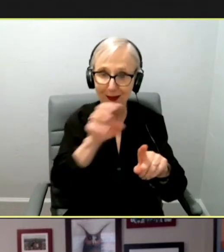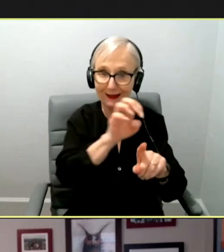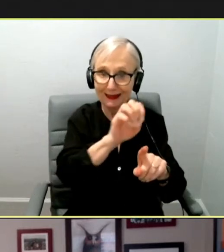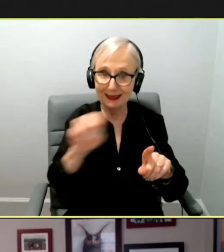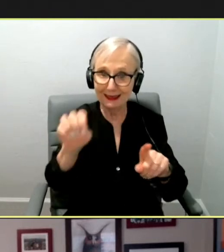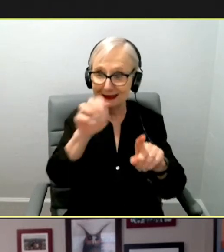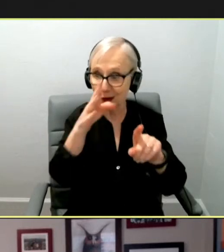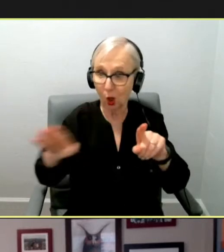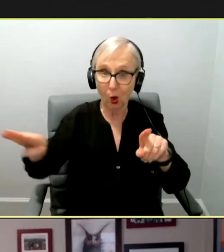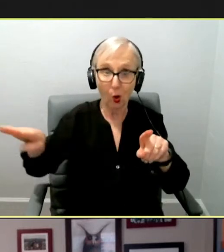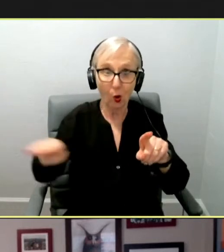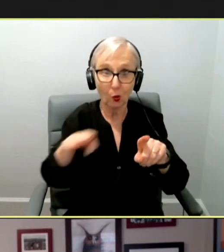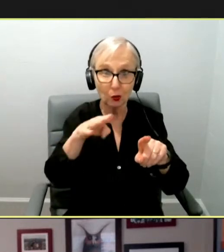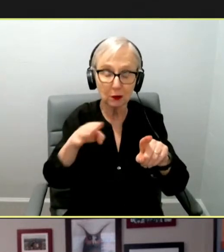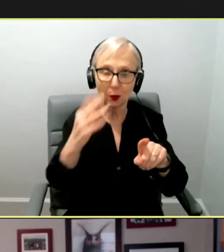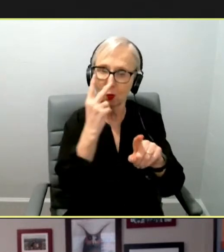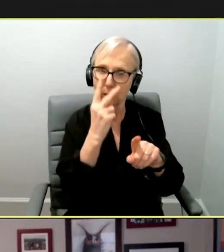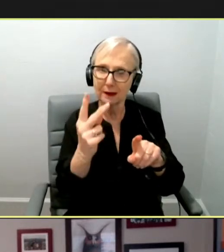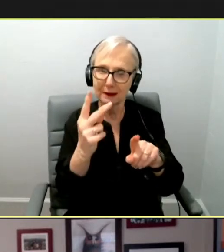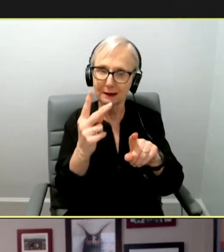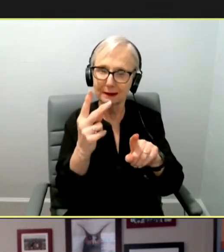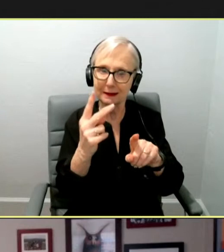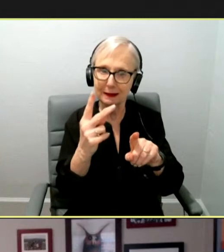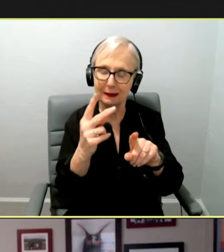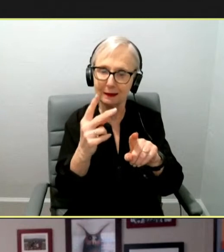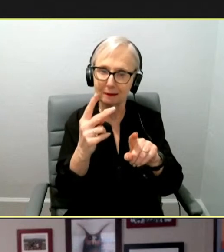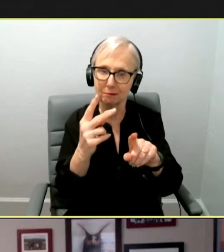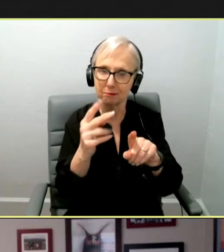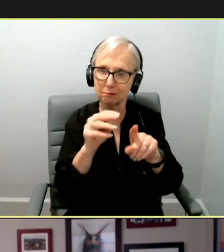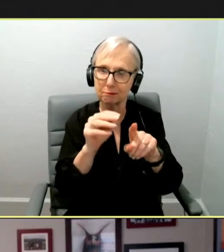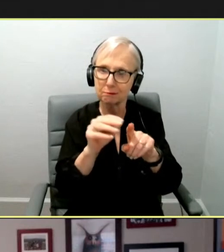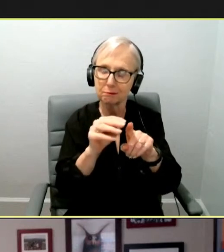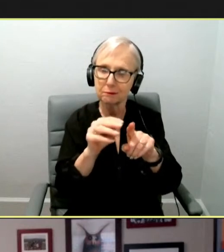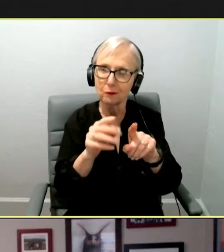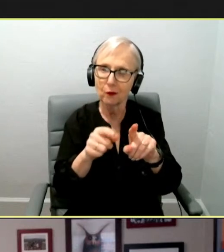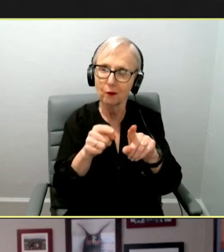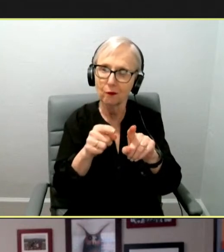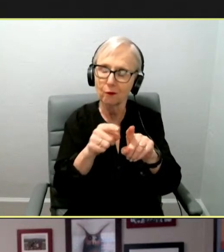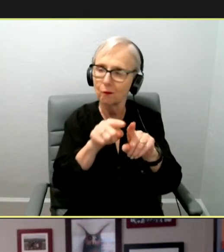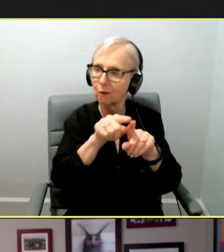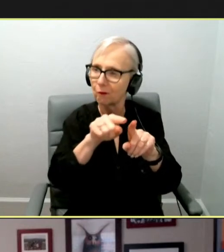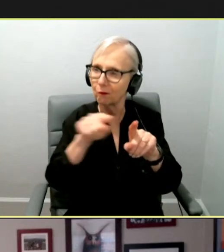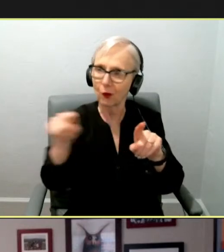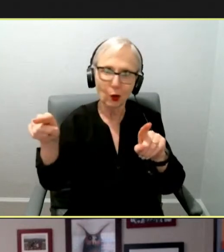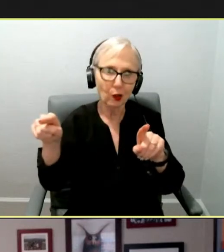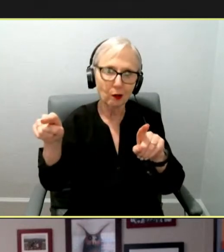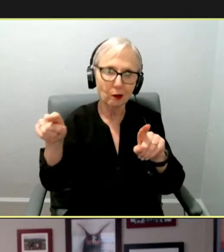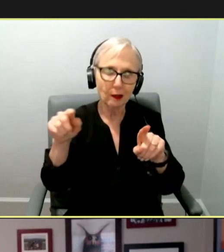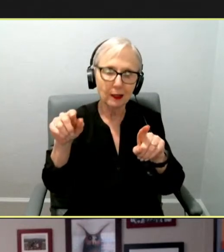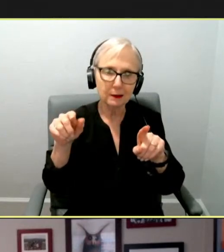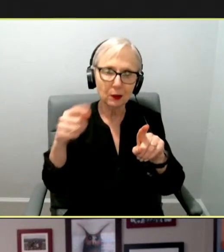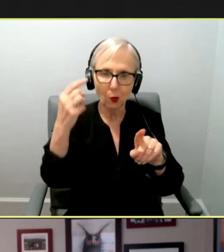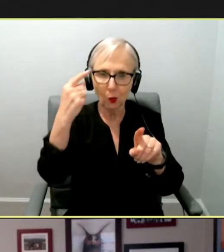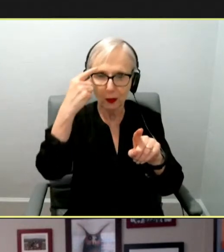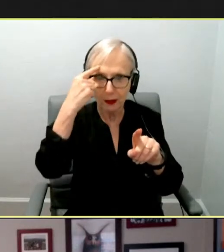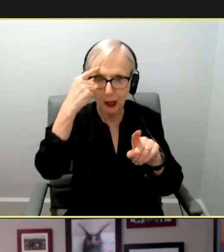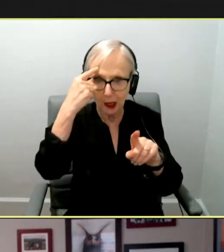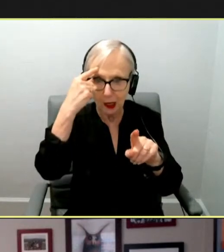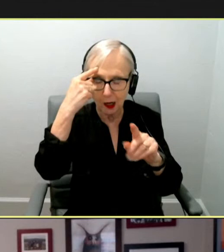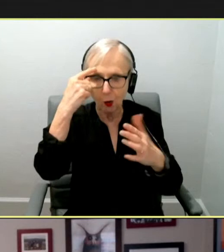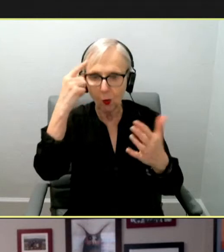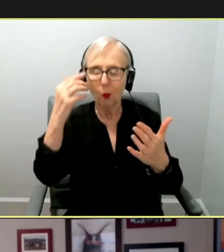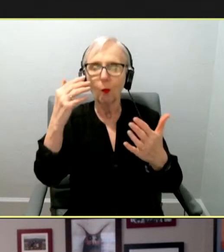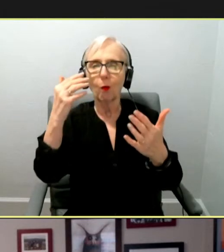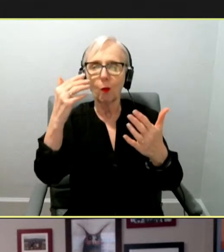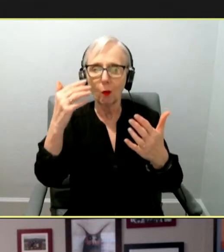seeing these nearly vertical lines. Is there any reason to hope that the impact here would be a little bit blunted because